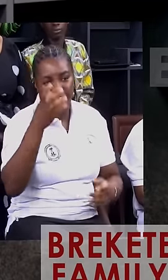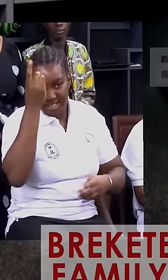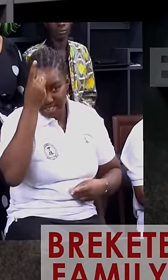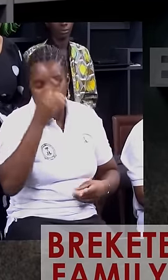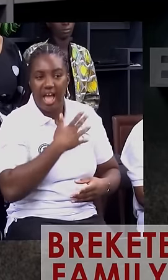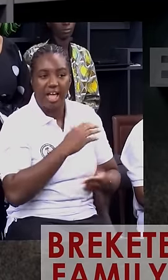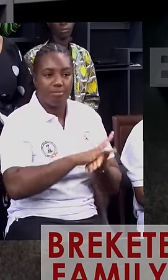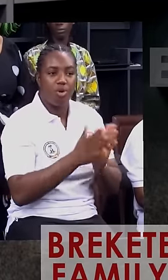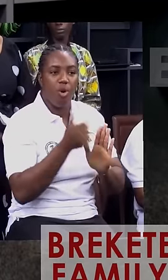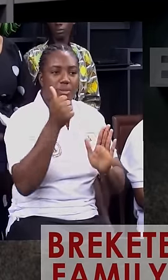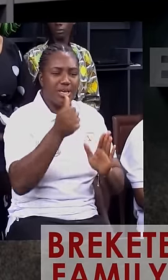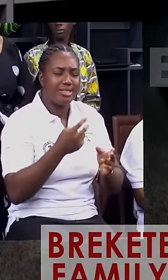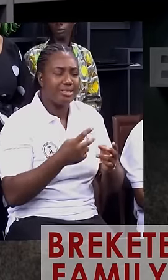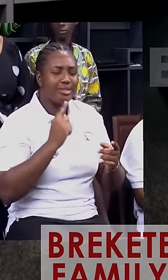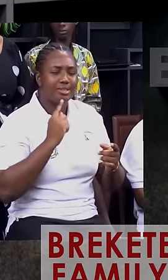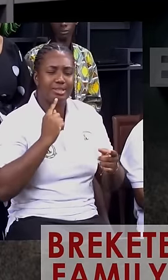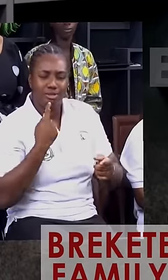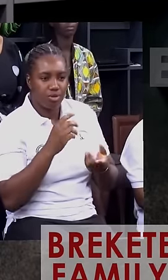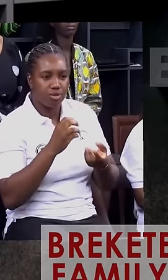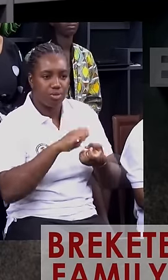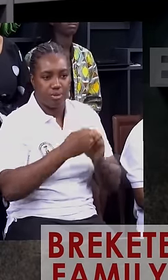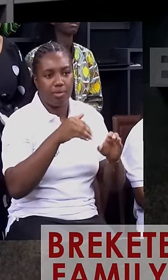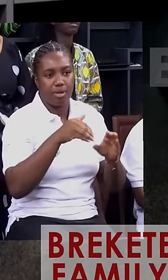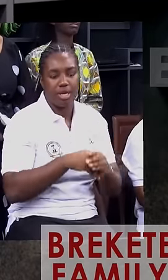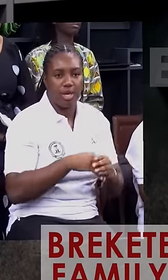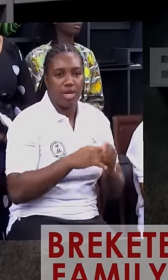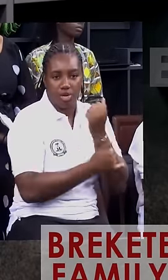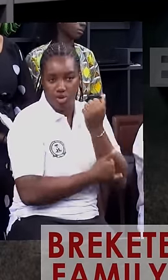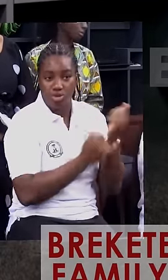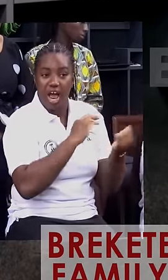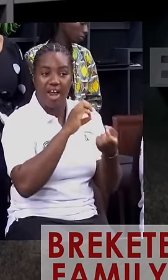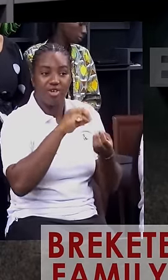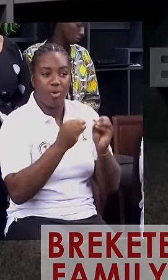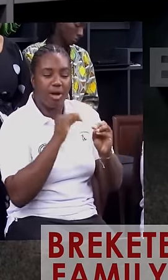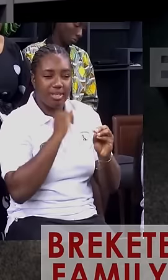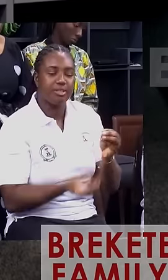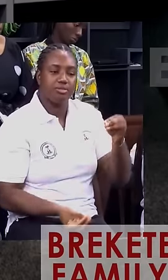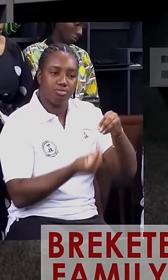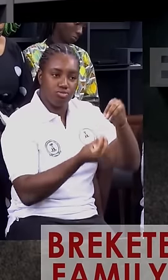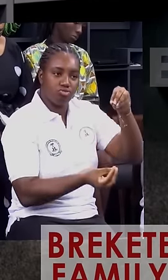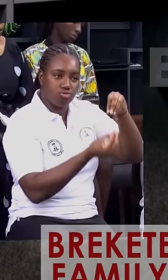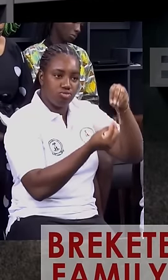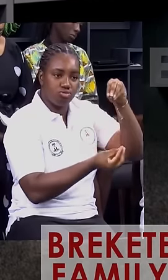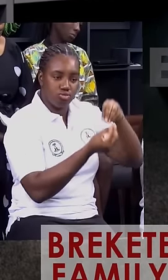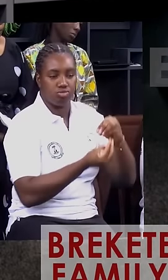major problem in this country. It's rampant now. Yes, and the numbers are increasing. So the government needs